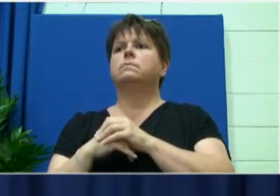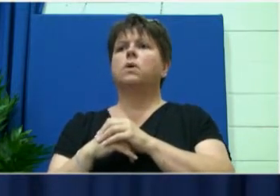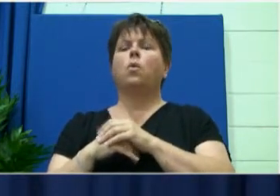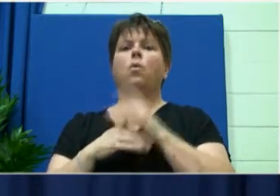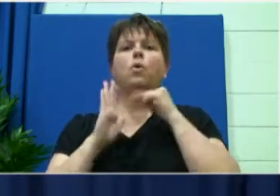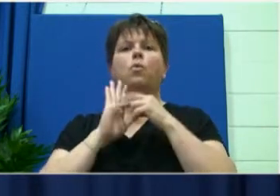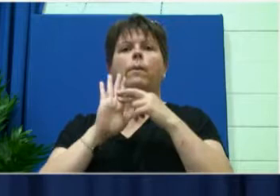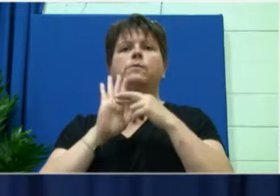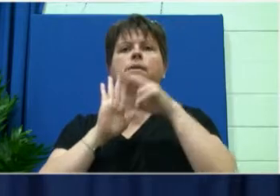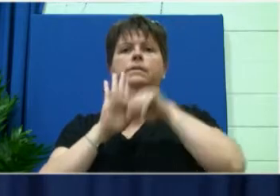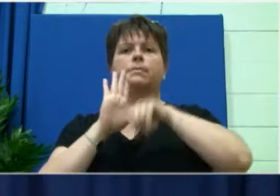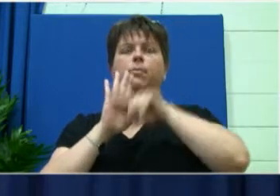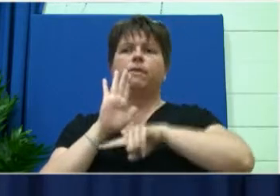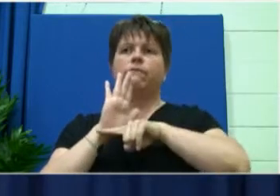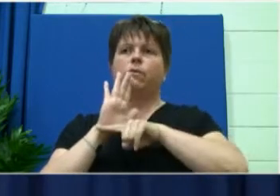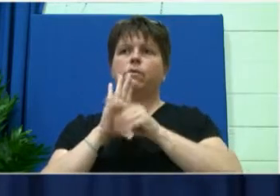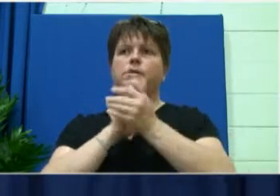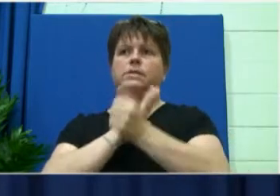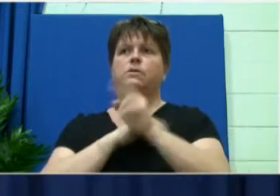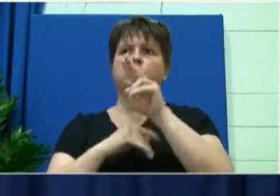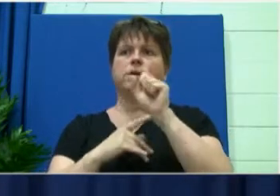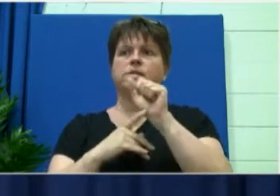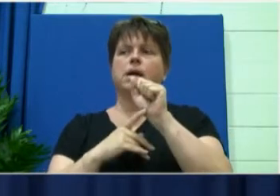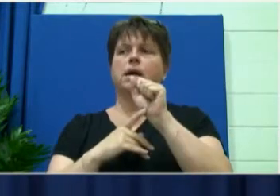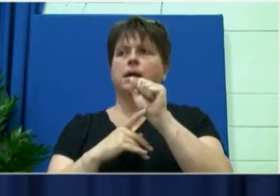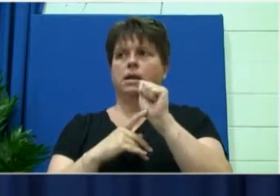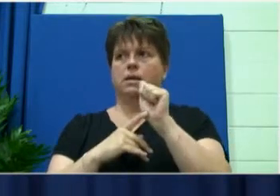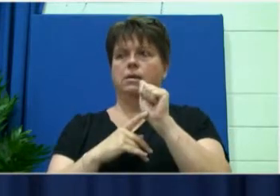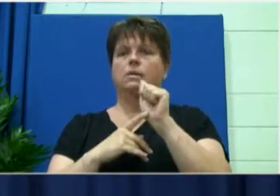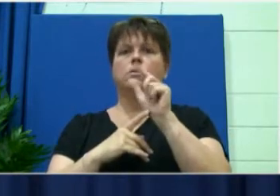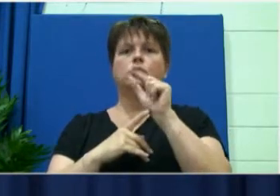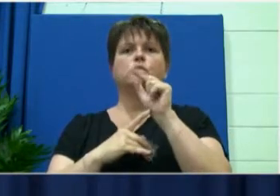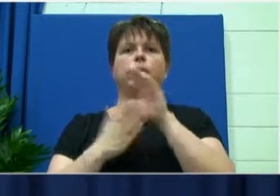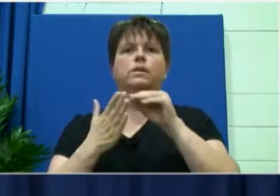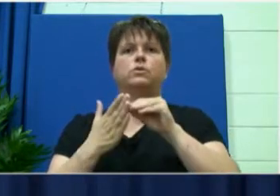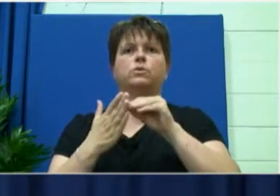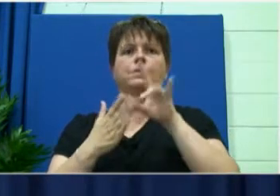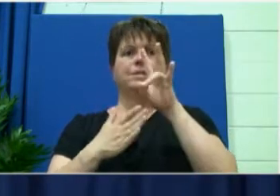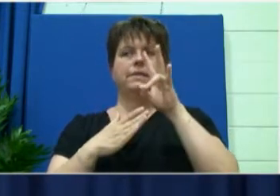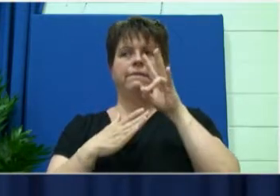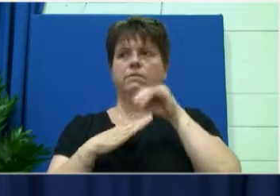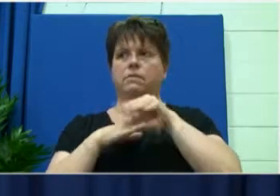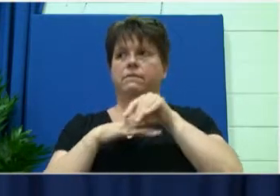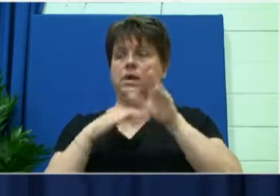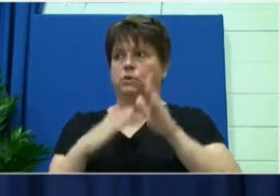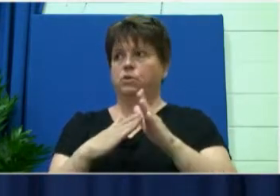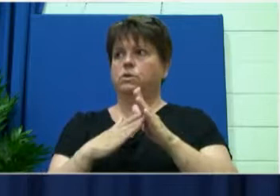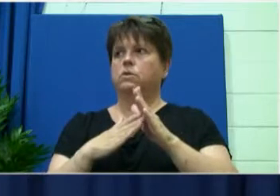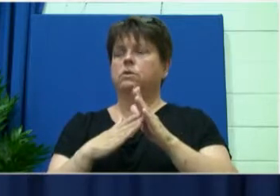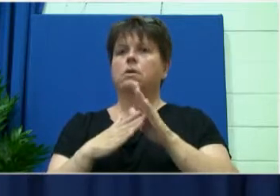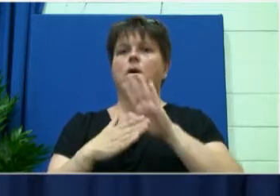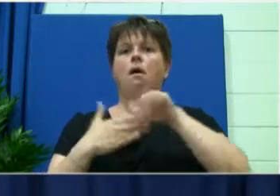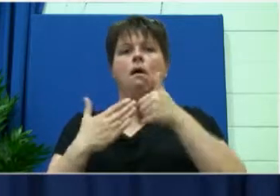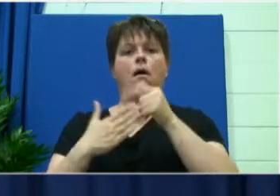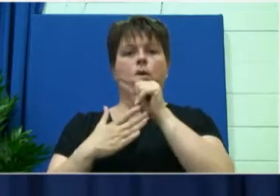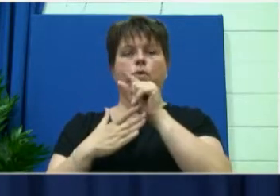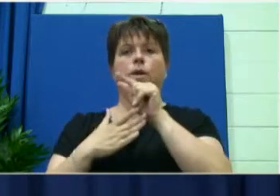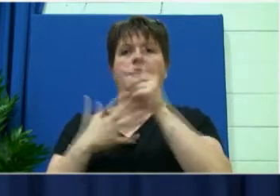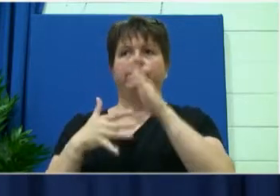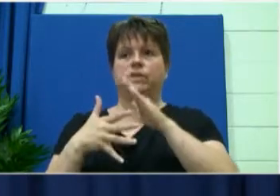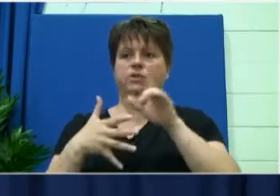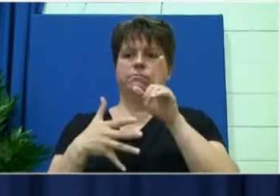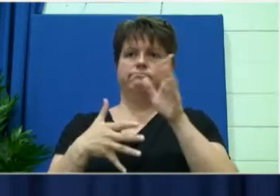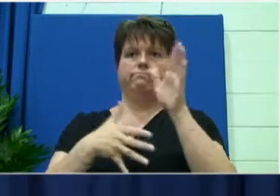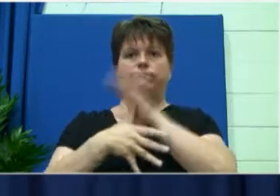at Skills USA in 12 contests by 20 students and 7 advisors. All 20 students finished in the